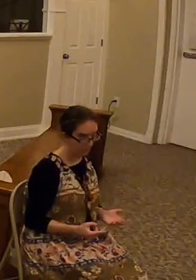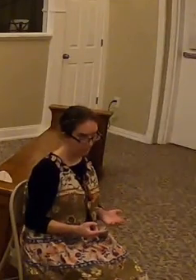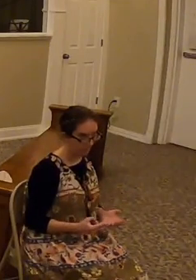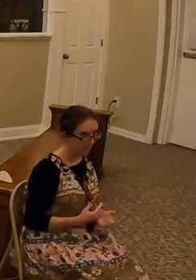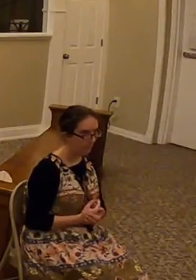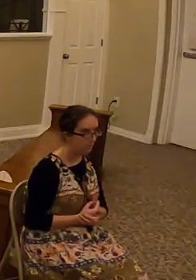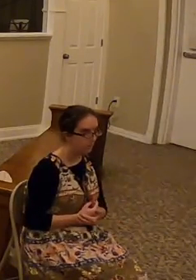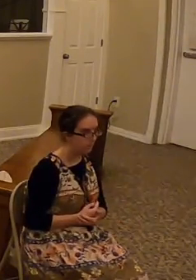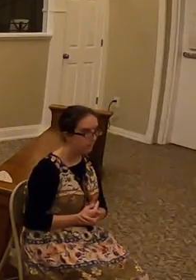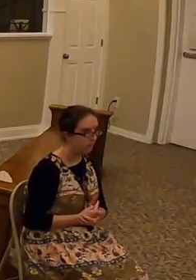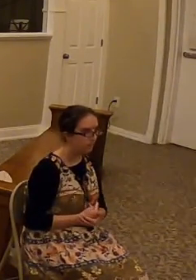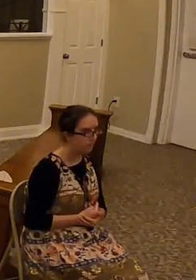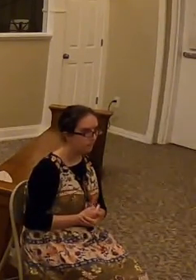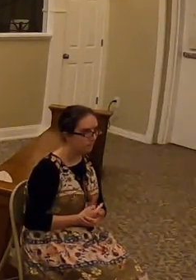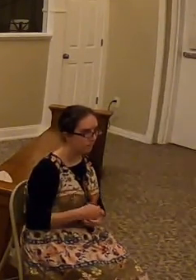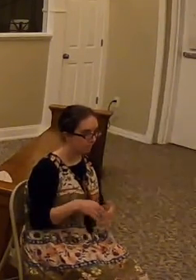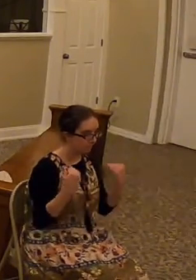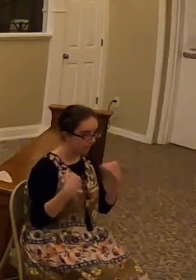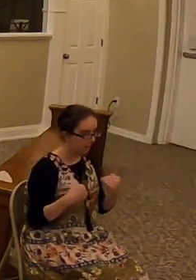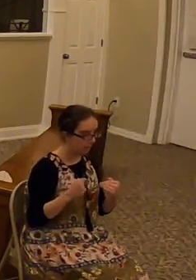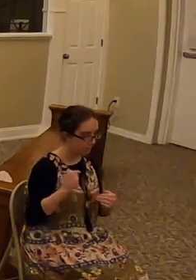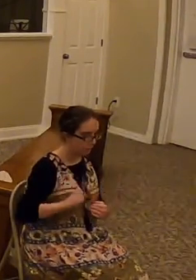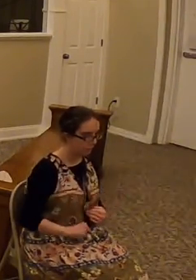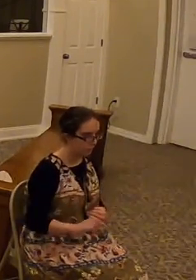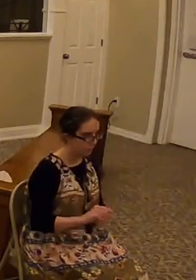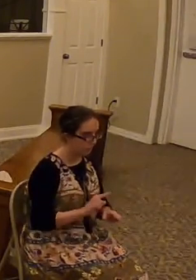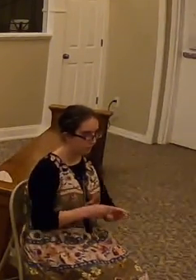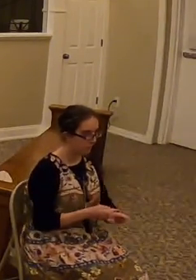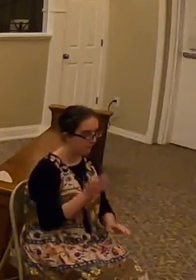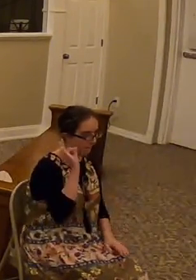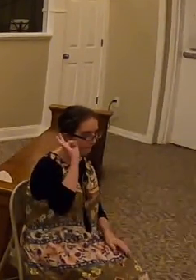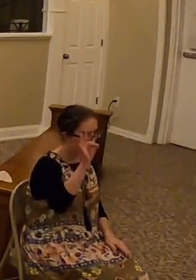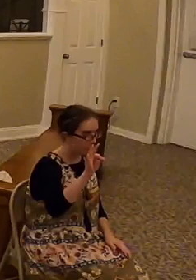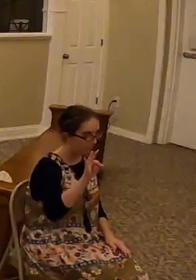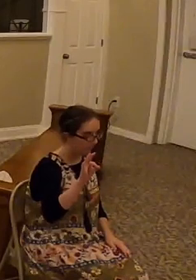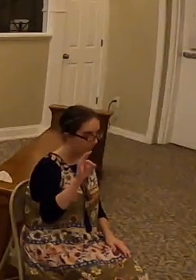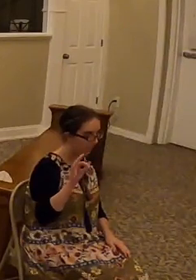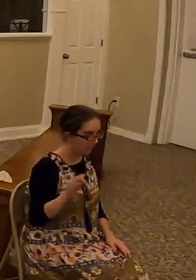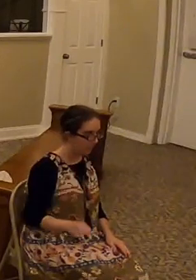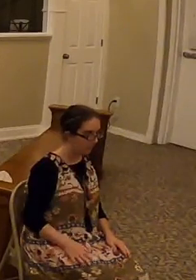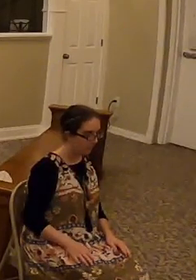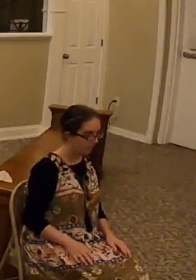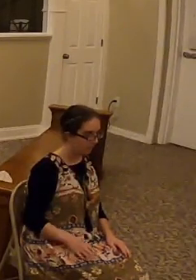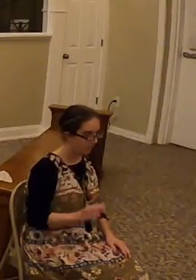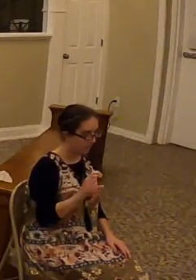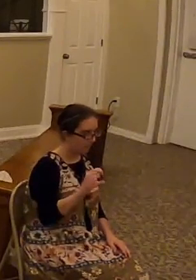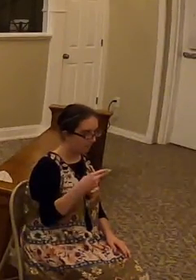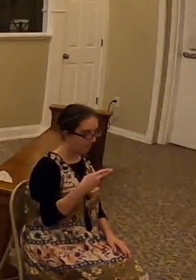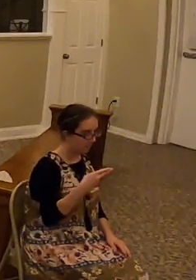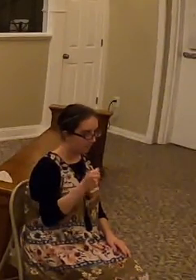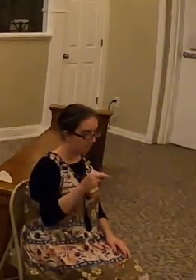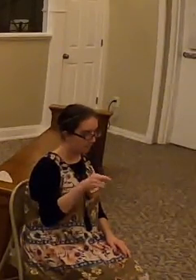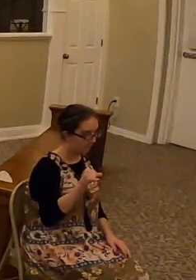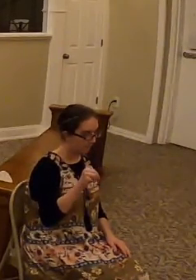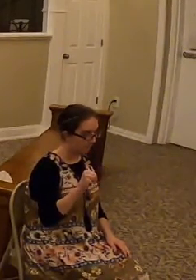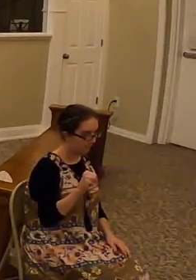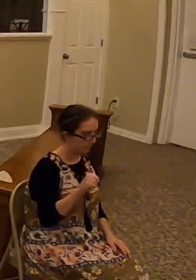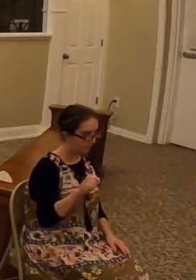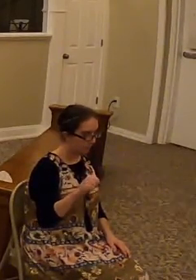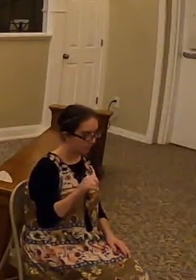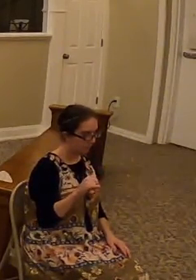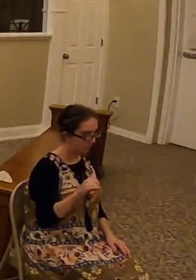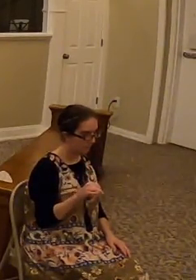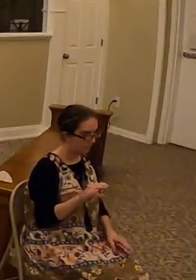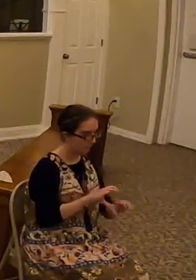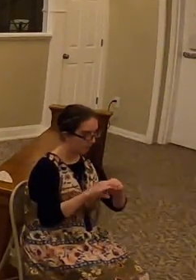do, brother. And so they have to go and start preaching to charismatic congregations so they can make some dollar